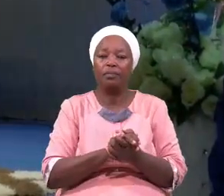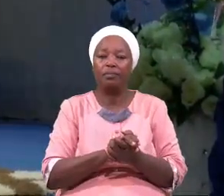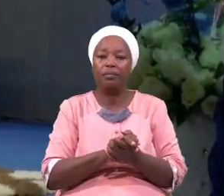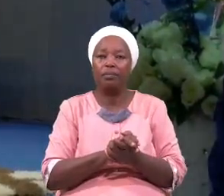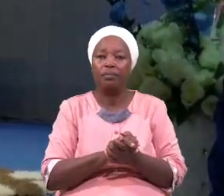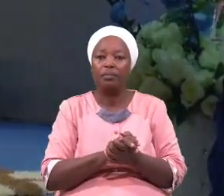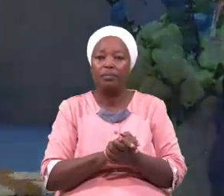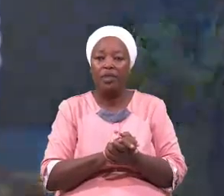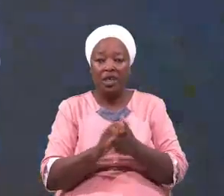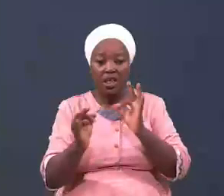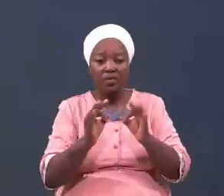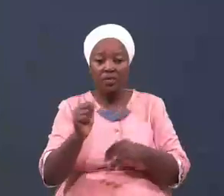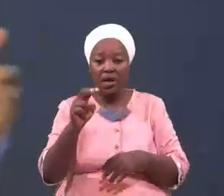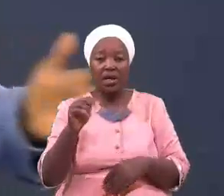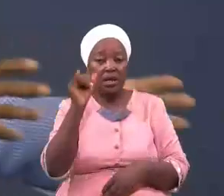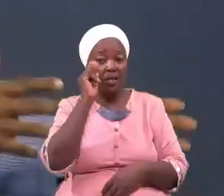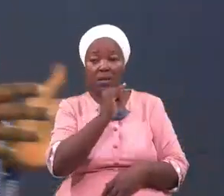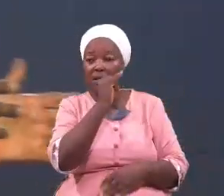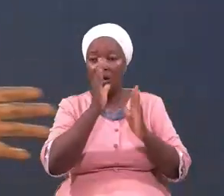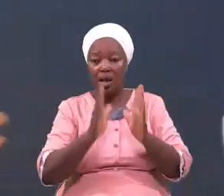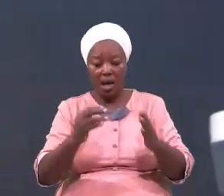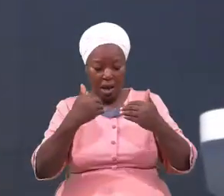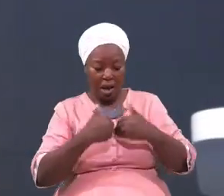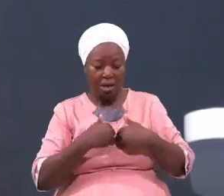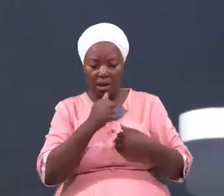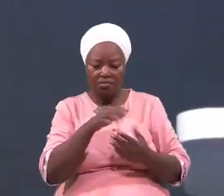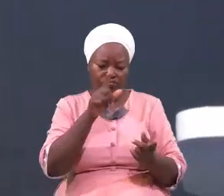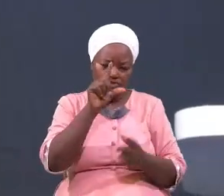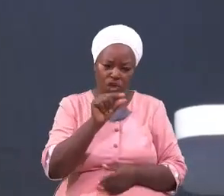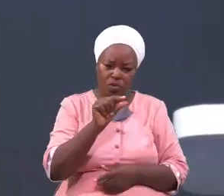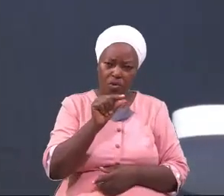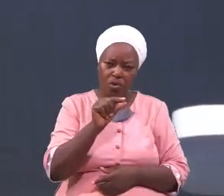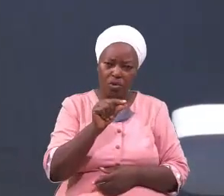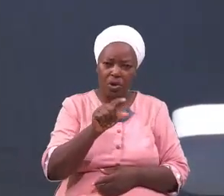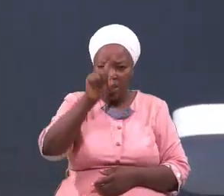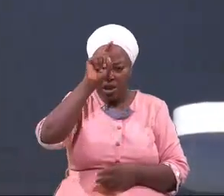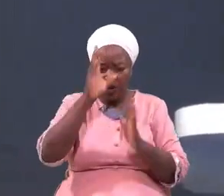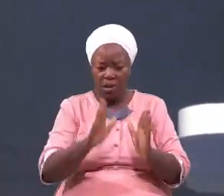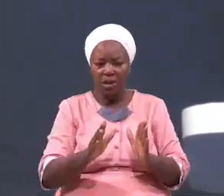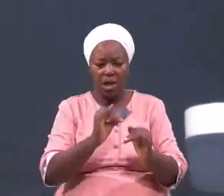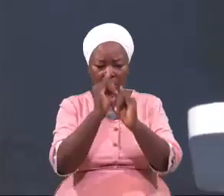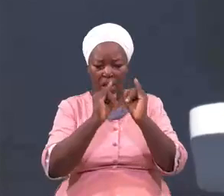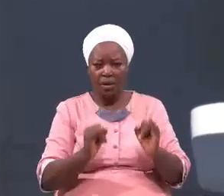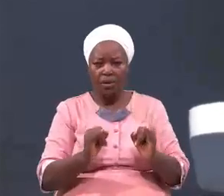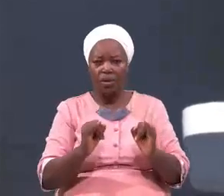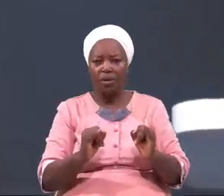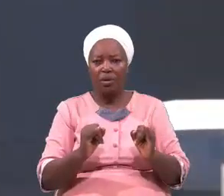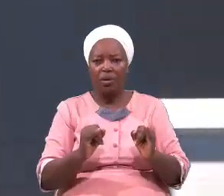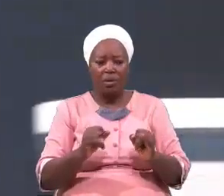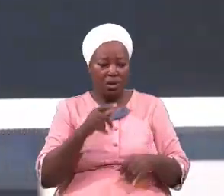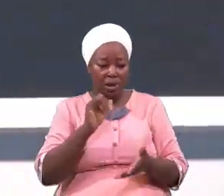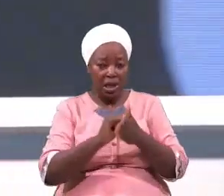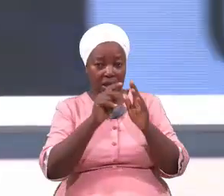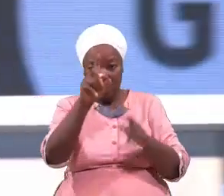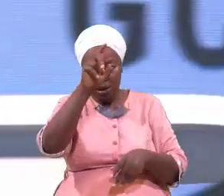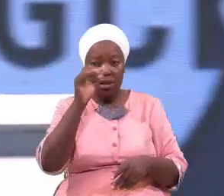If an Israelite has a small Egyptian god idol, he will not be saved.